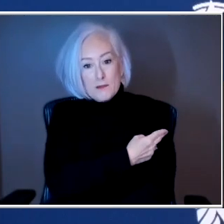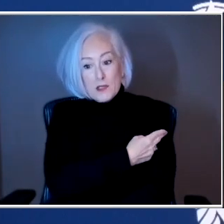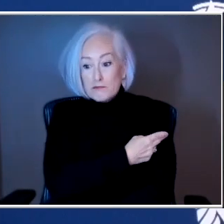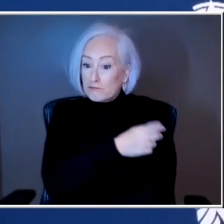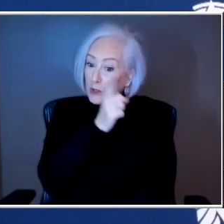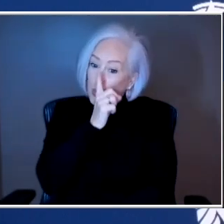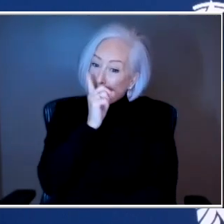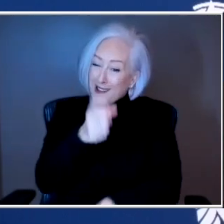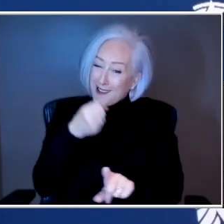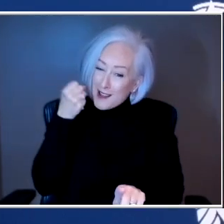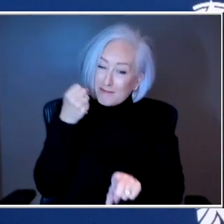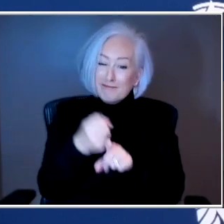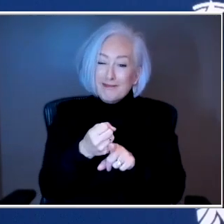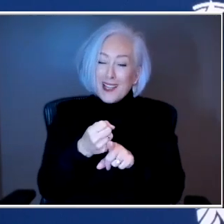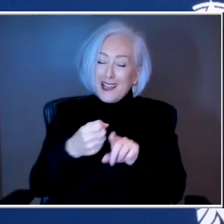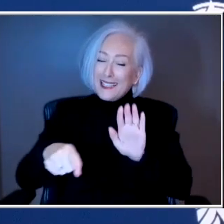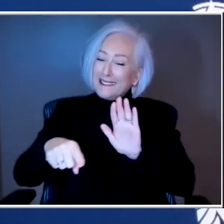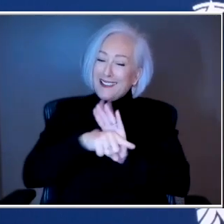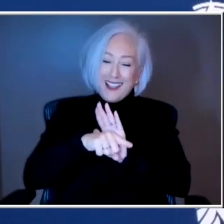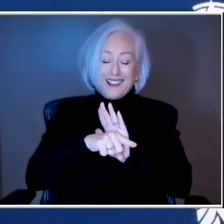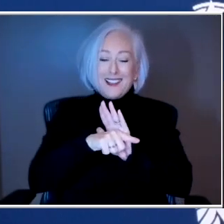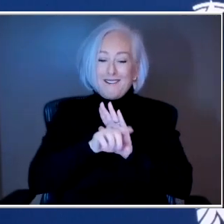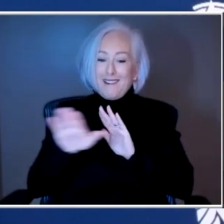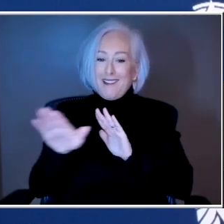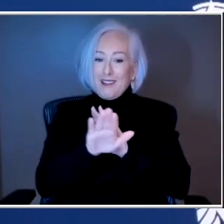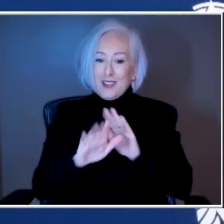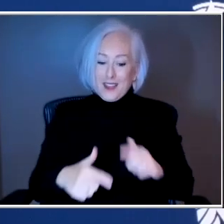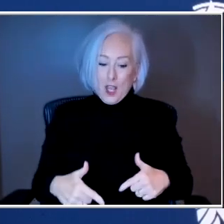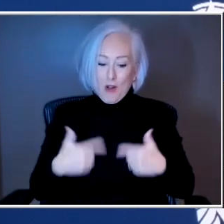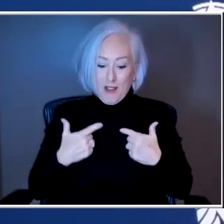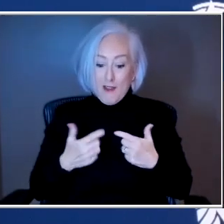especially those children's lives. And what they found was that in